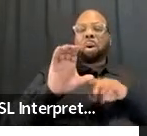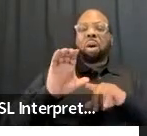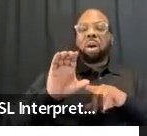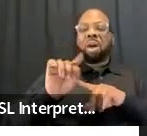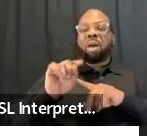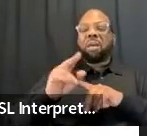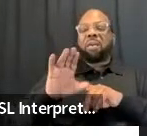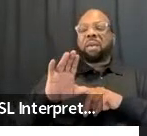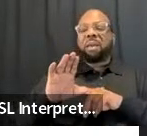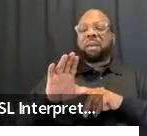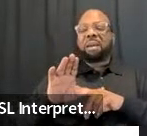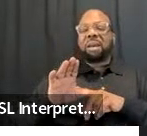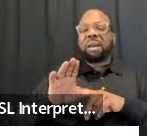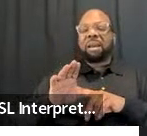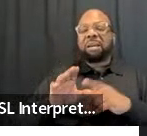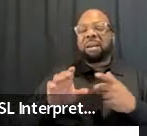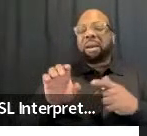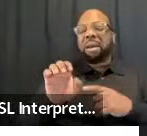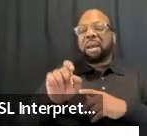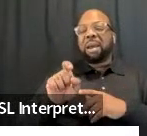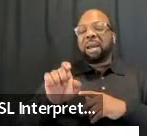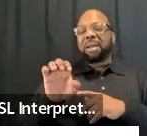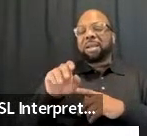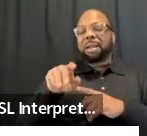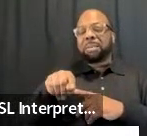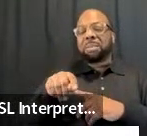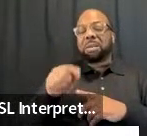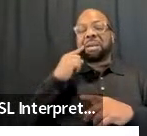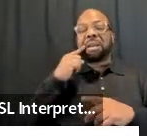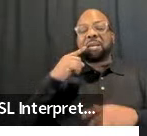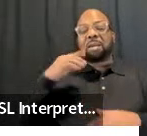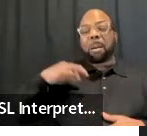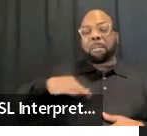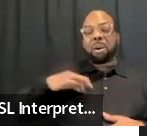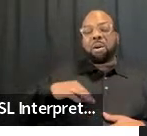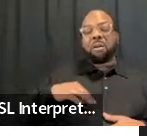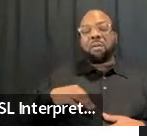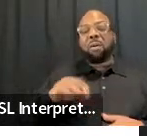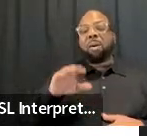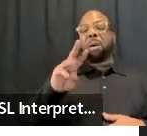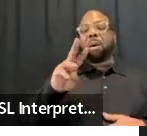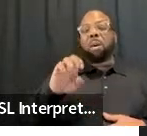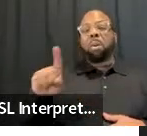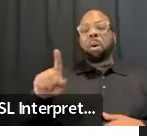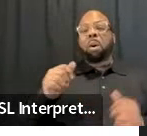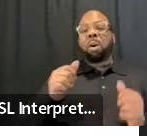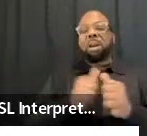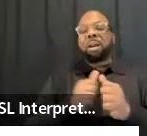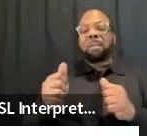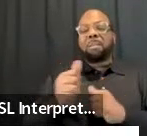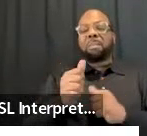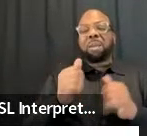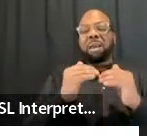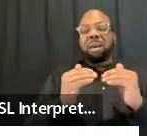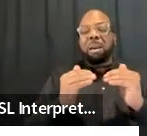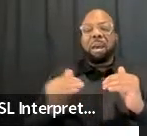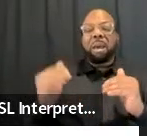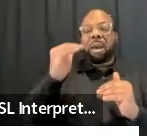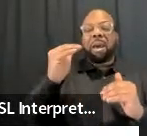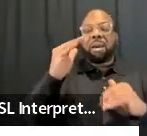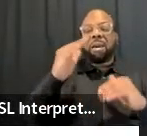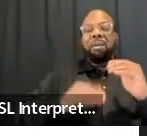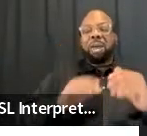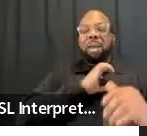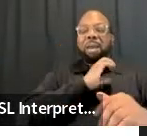green bonus for portions of walls that exceed energy code. This floor area exemption